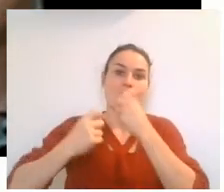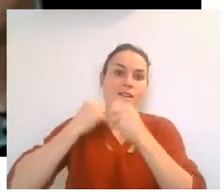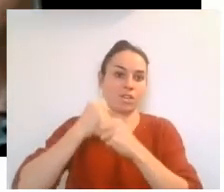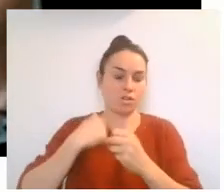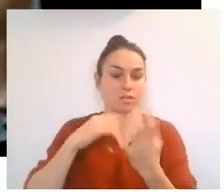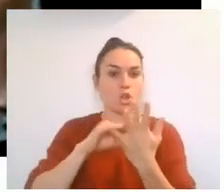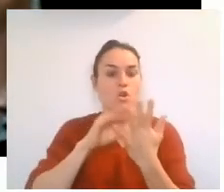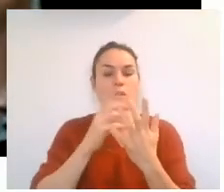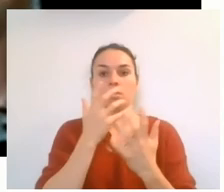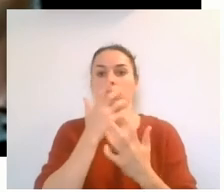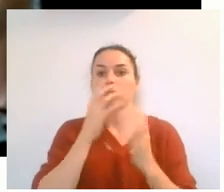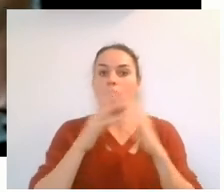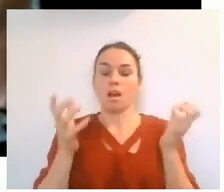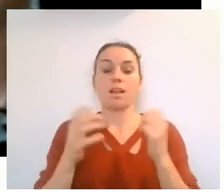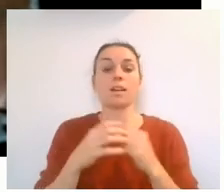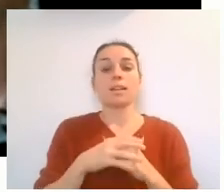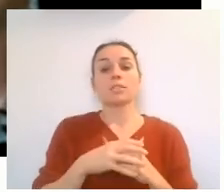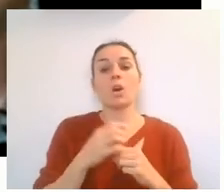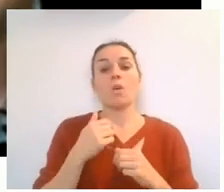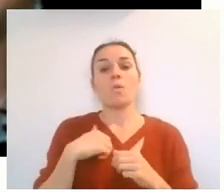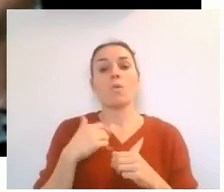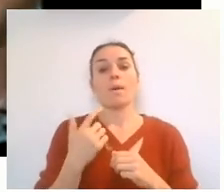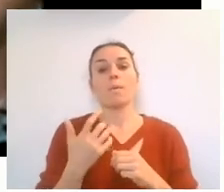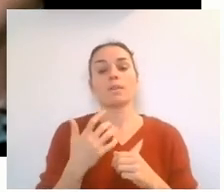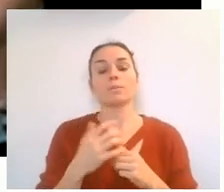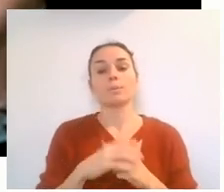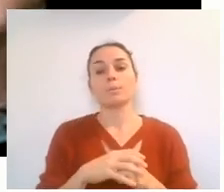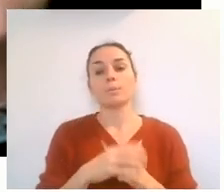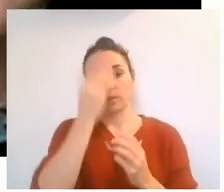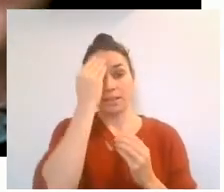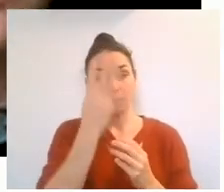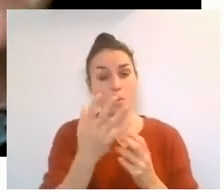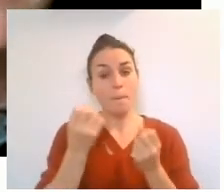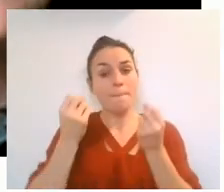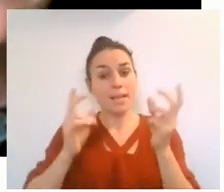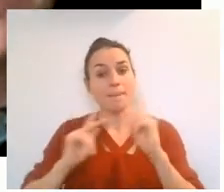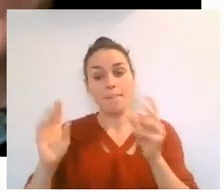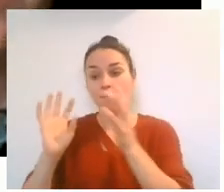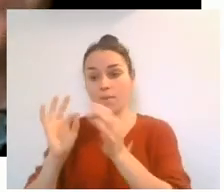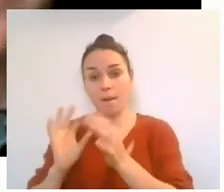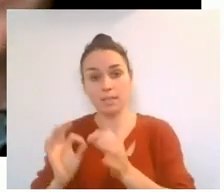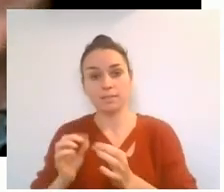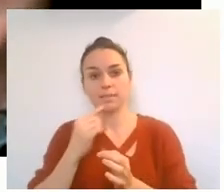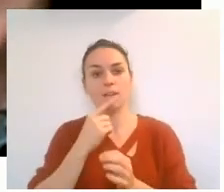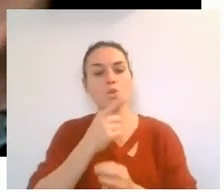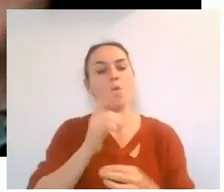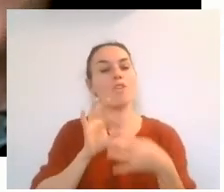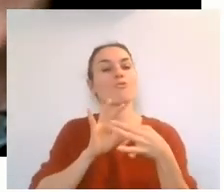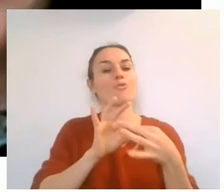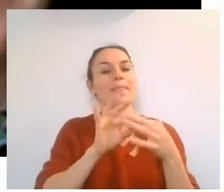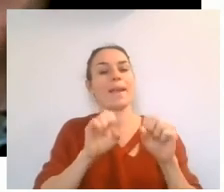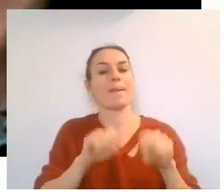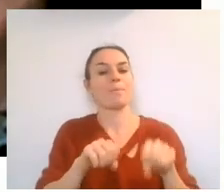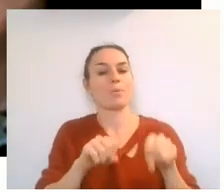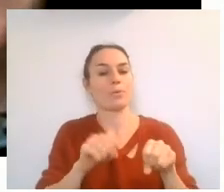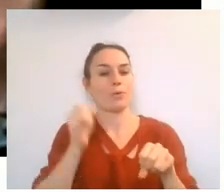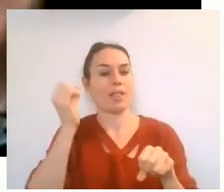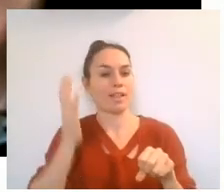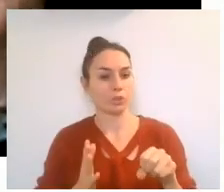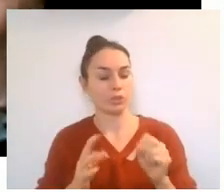echo what some of the questions said, which is that you are a very relatable lecturer, which is when talking